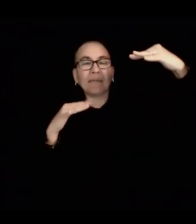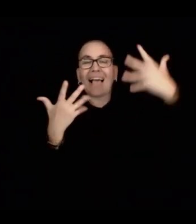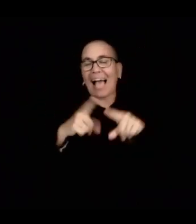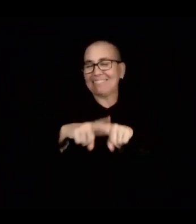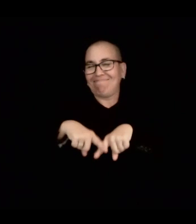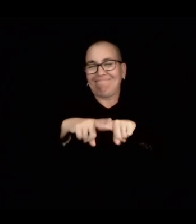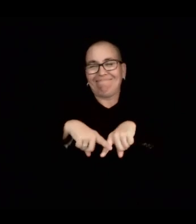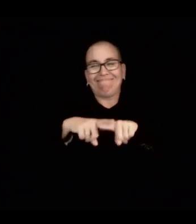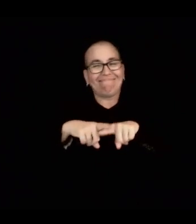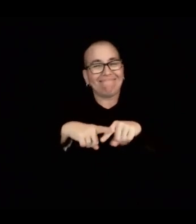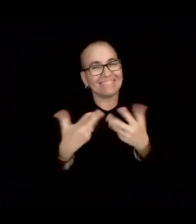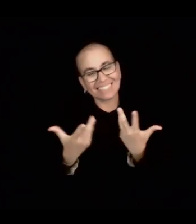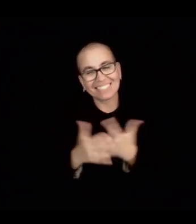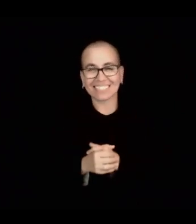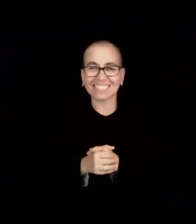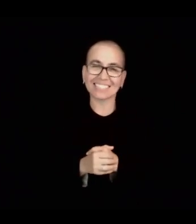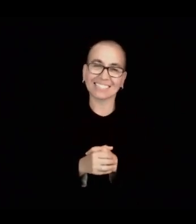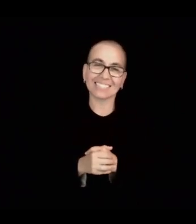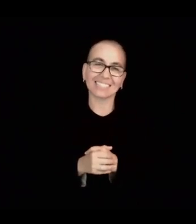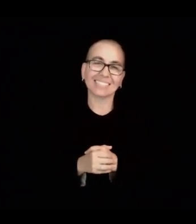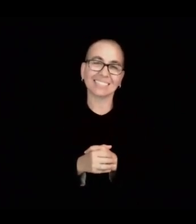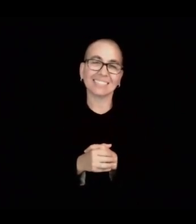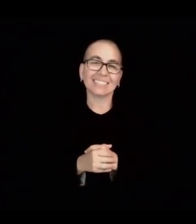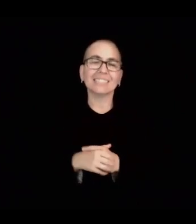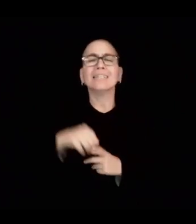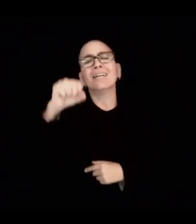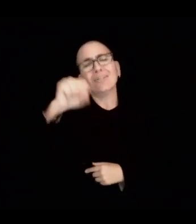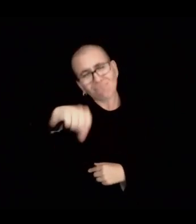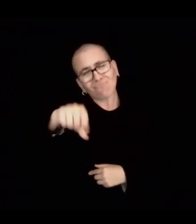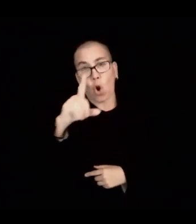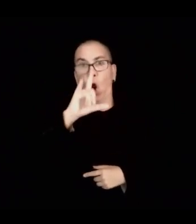the comparisons, I don't know if they're completely